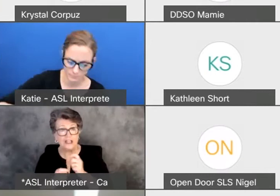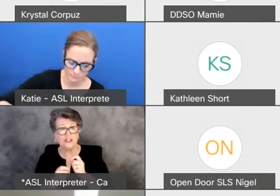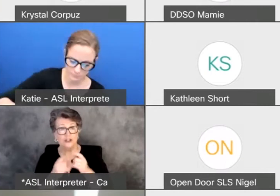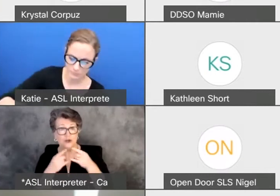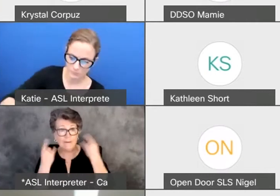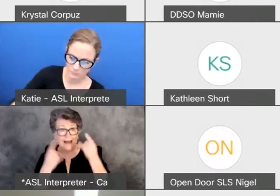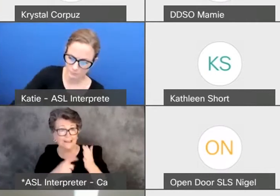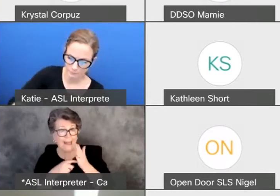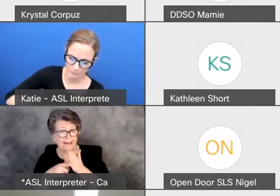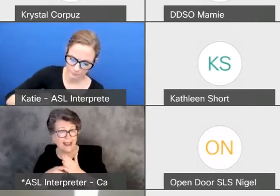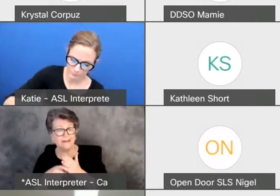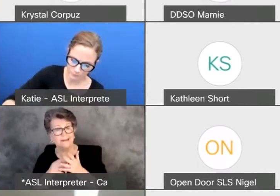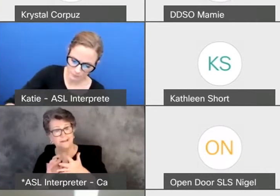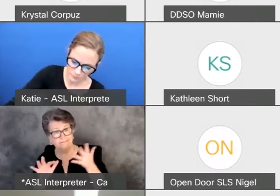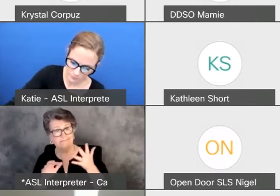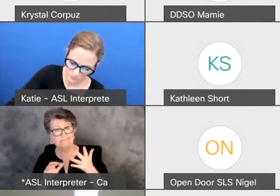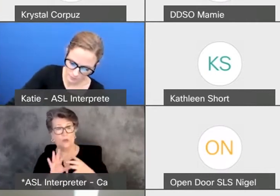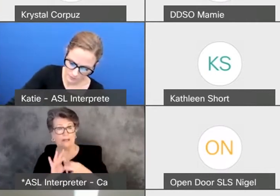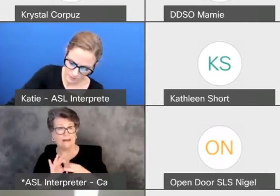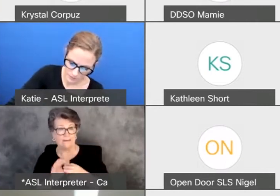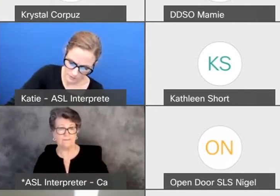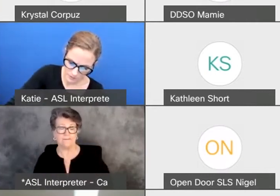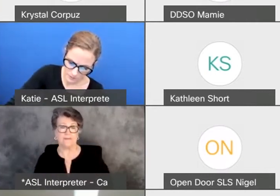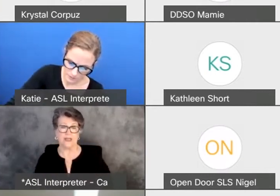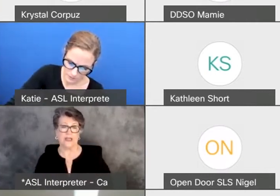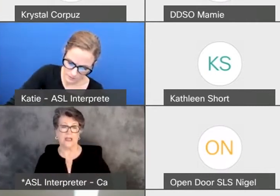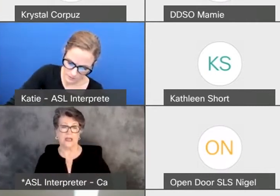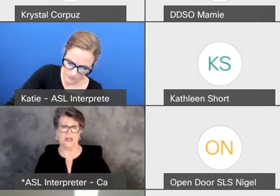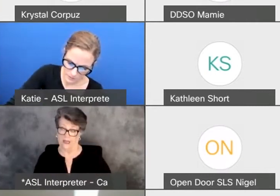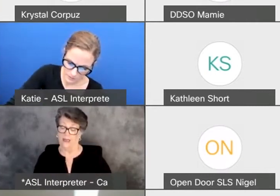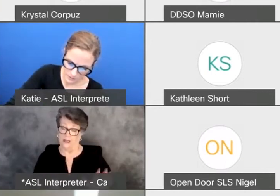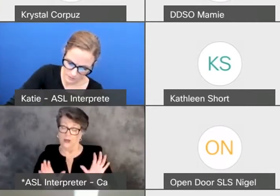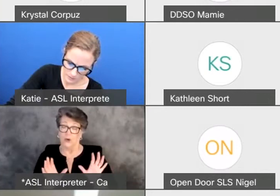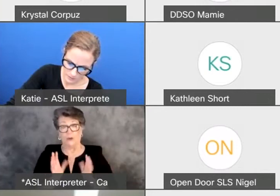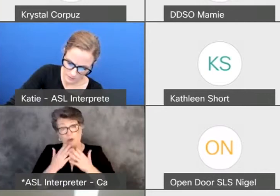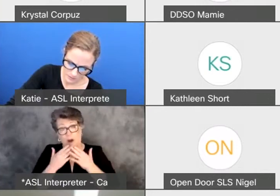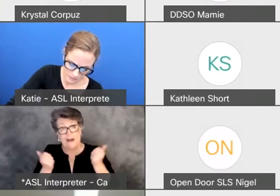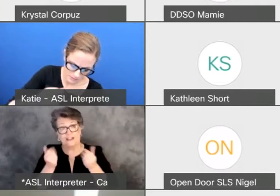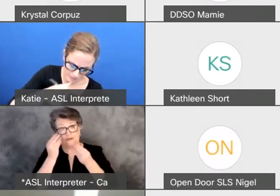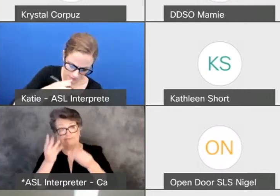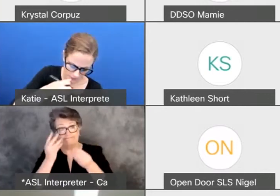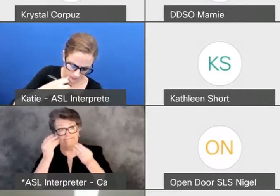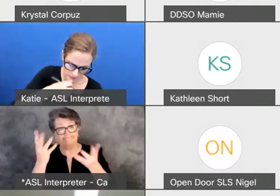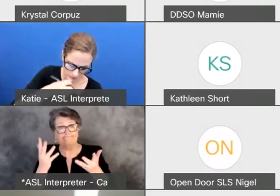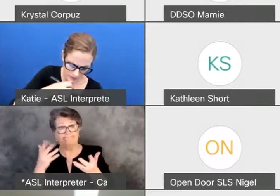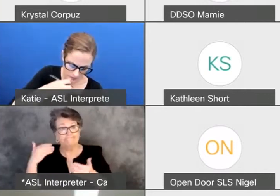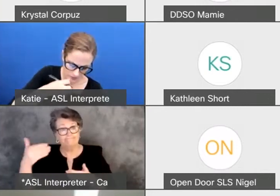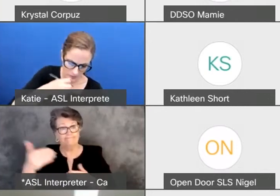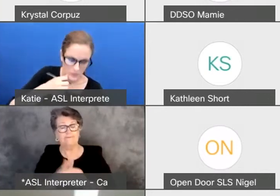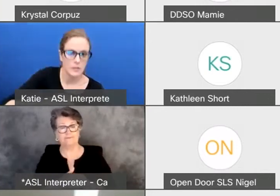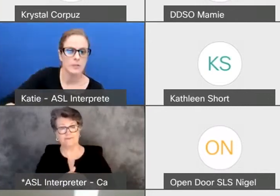mandates and things like that related to all of this. We will do our best to keep you all updated. I will